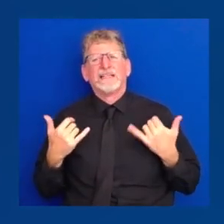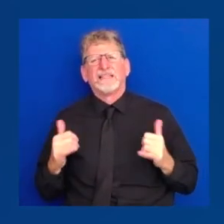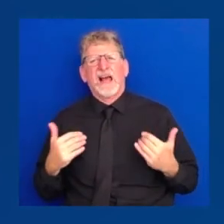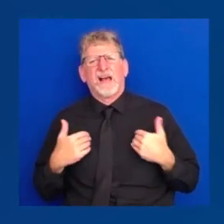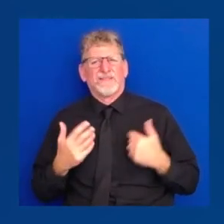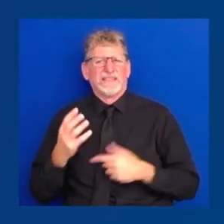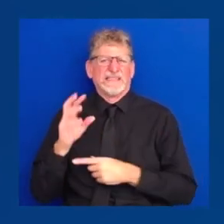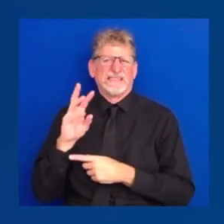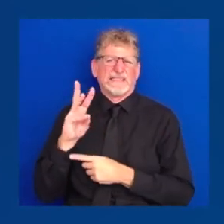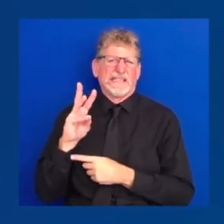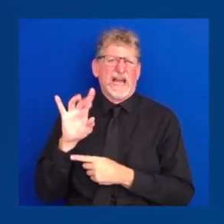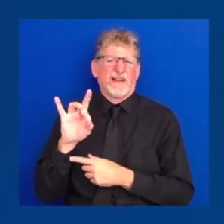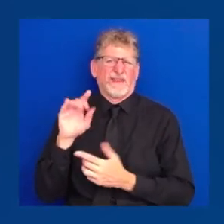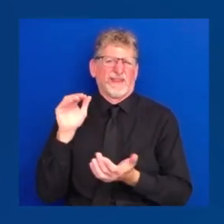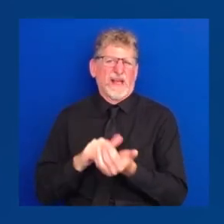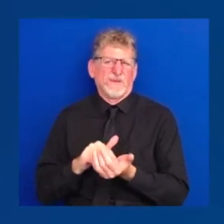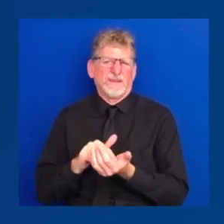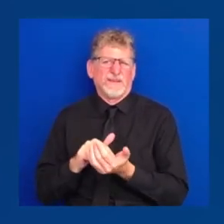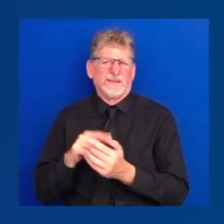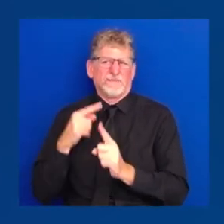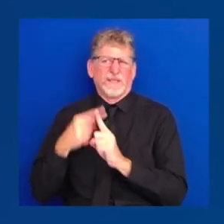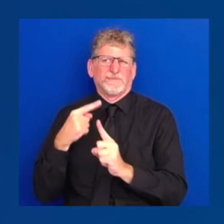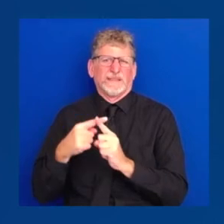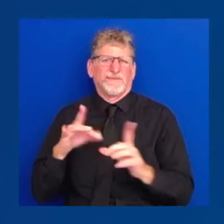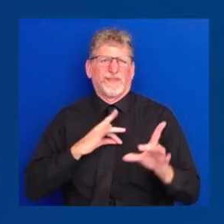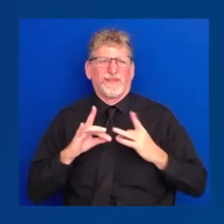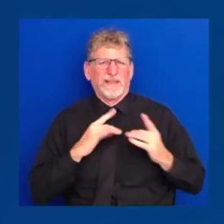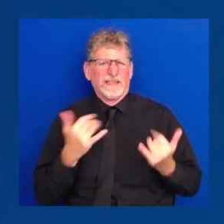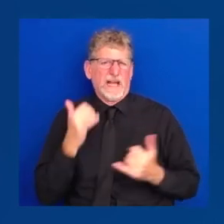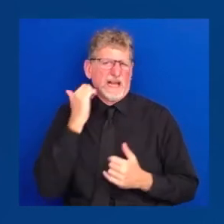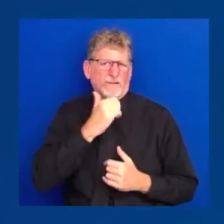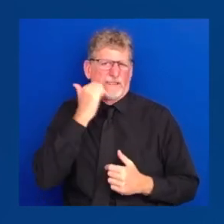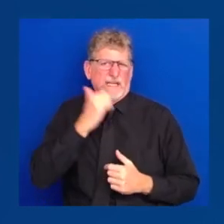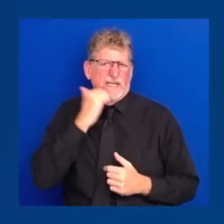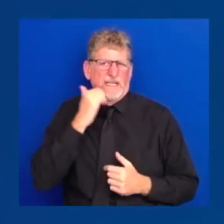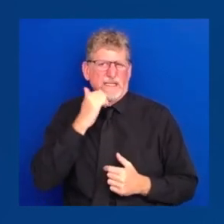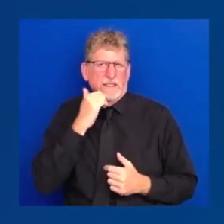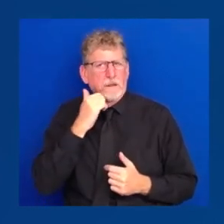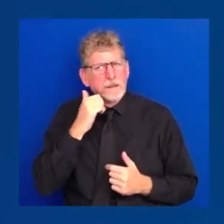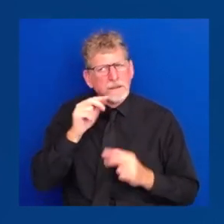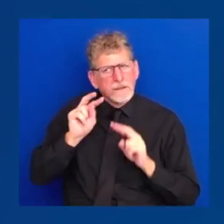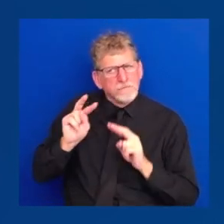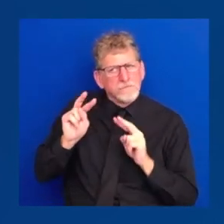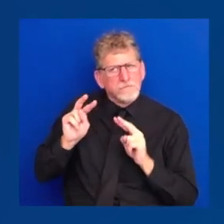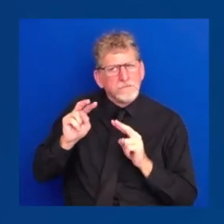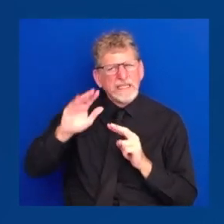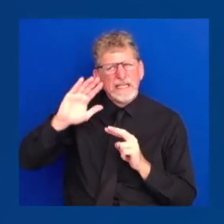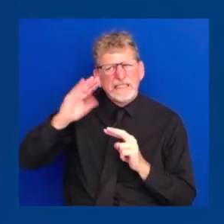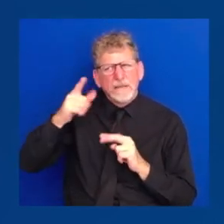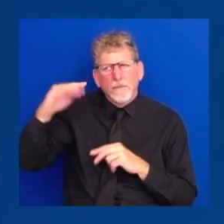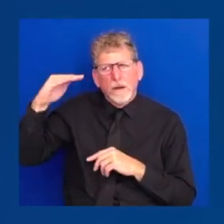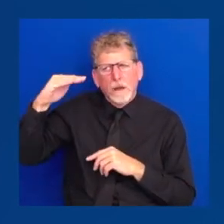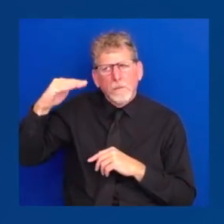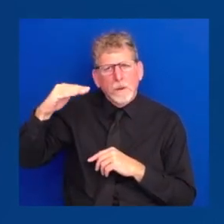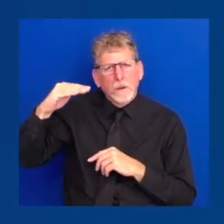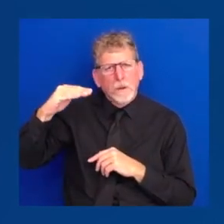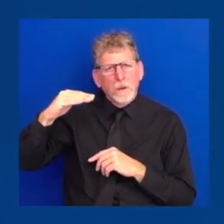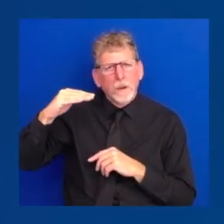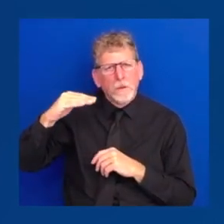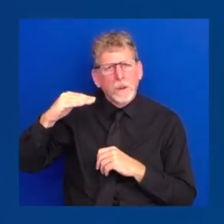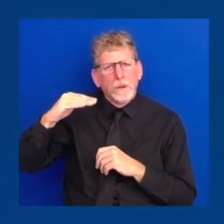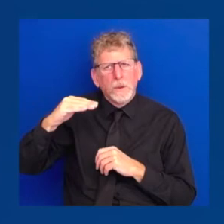We are coming down in the right direction. We hope, and I believe we will get there, all the parameters that we